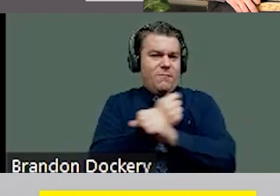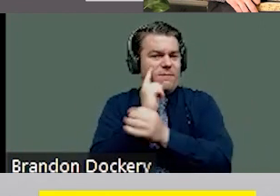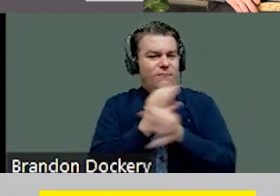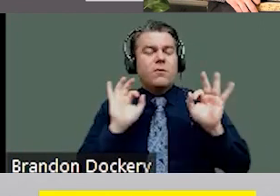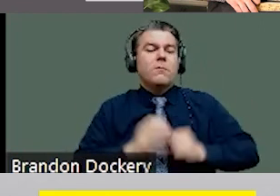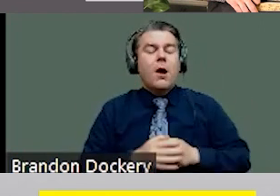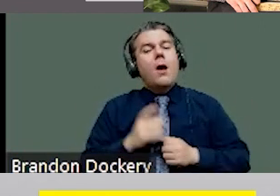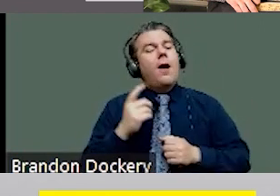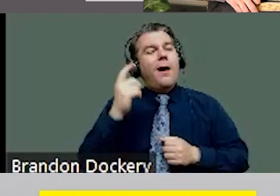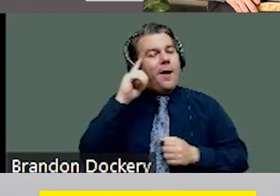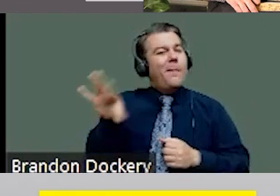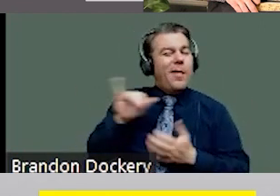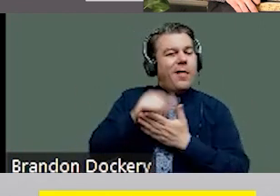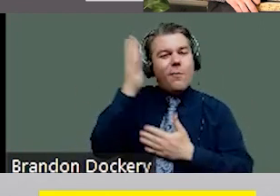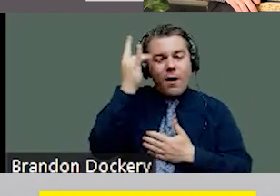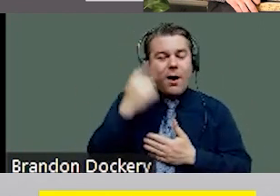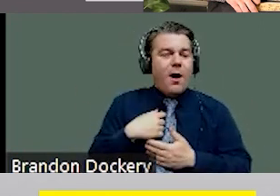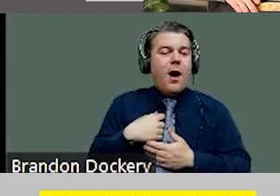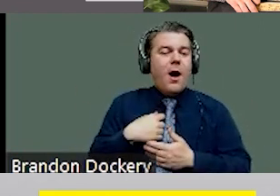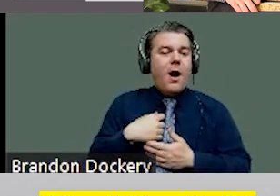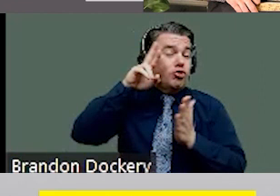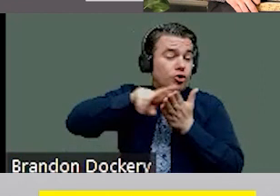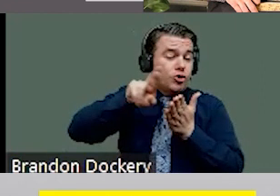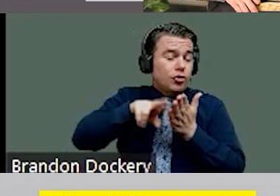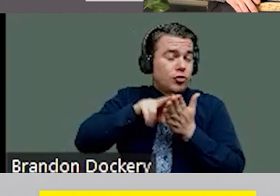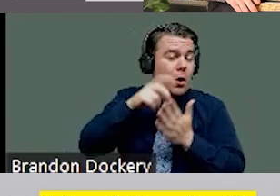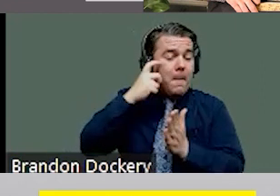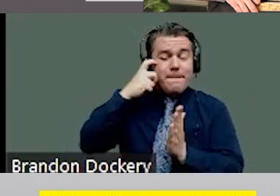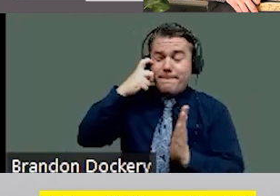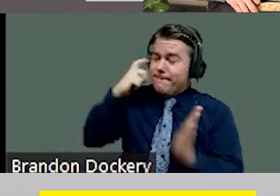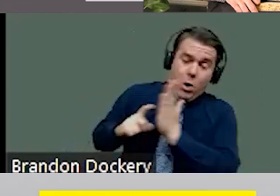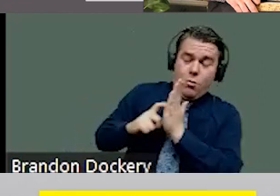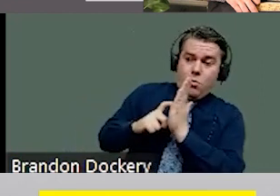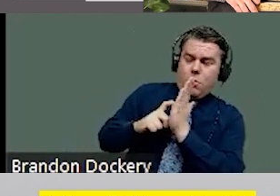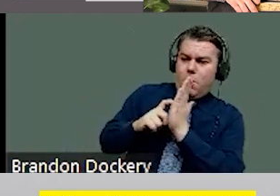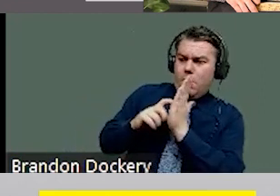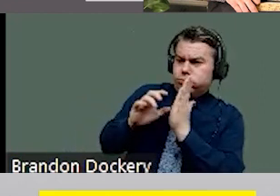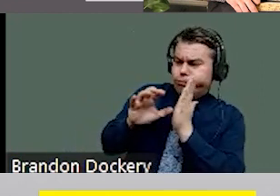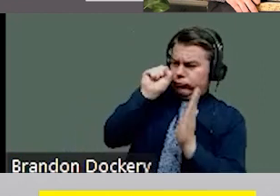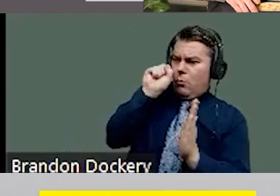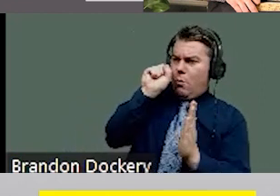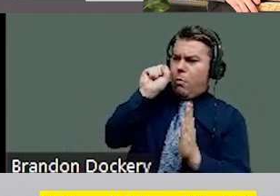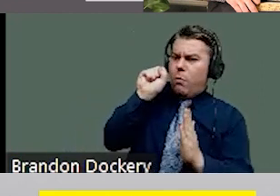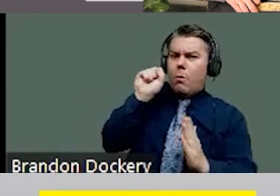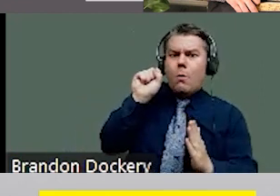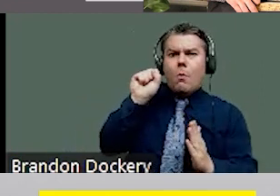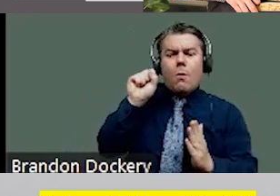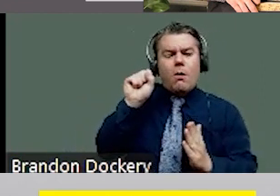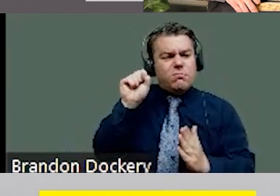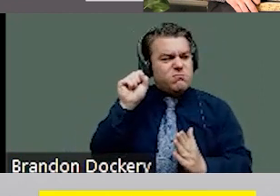when I was doing the research, this jumped out at me so much. And I began to wonder, why